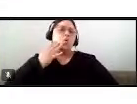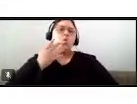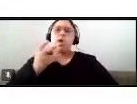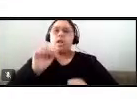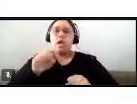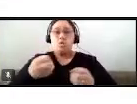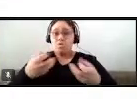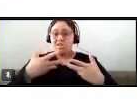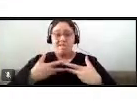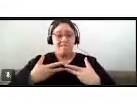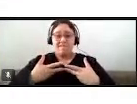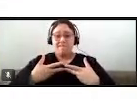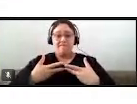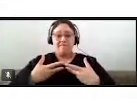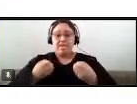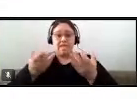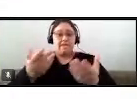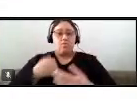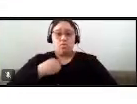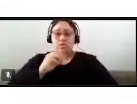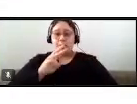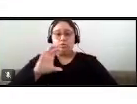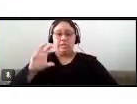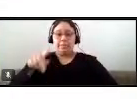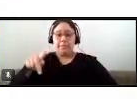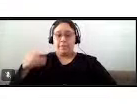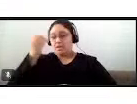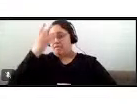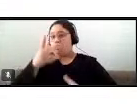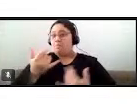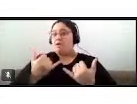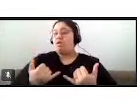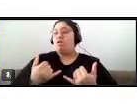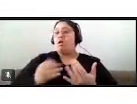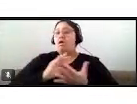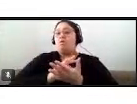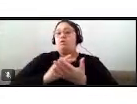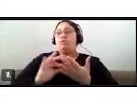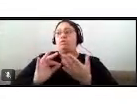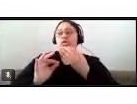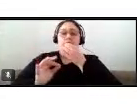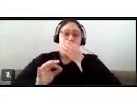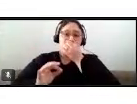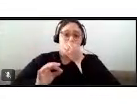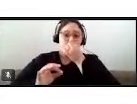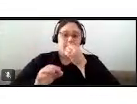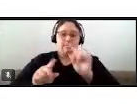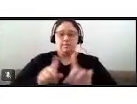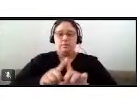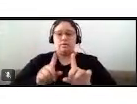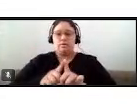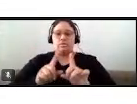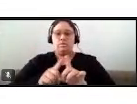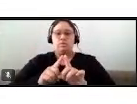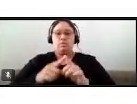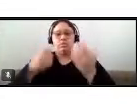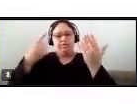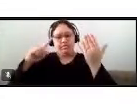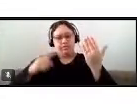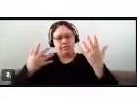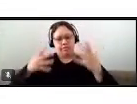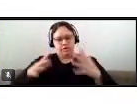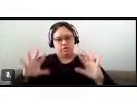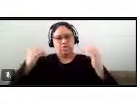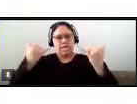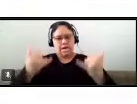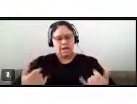will you give that to the WCPP to say now it's clear, the certificate is here, the compliance, everything has ticked the box, you